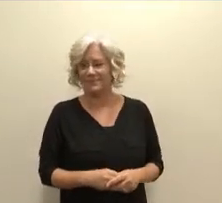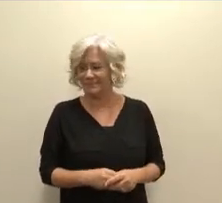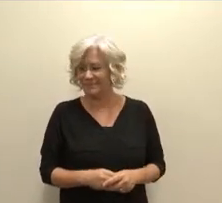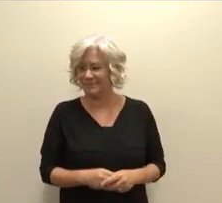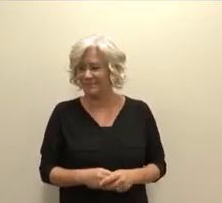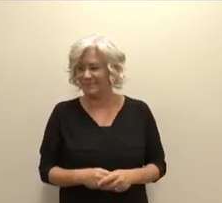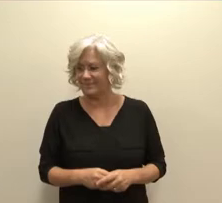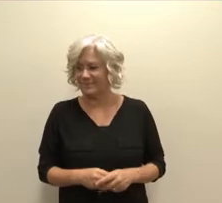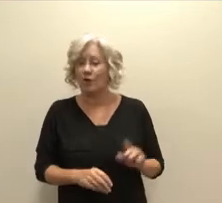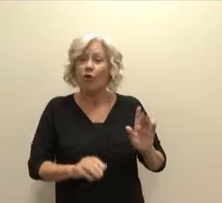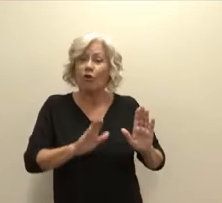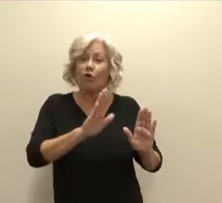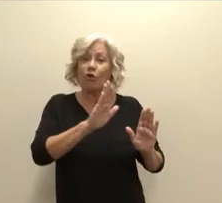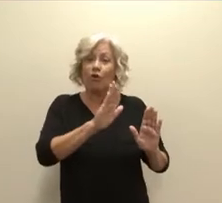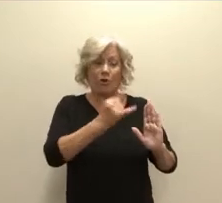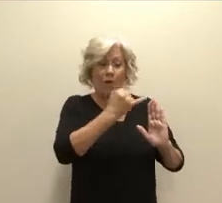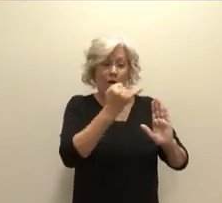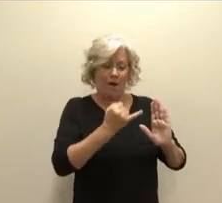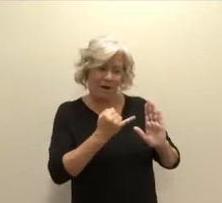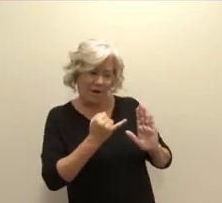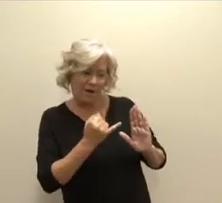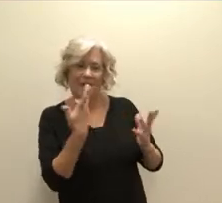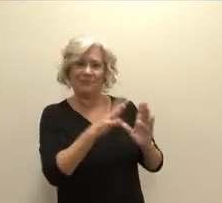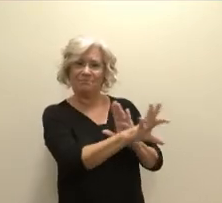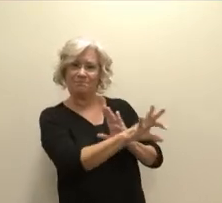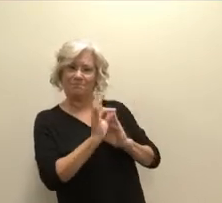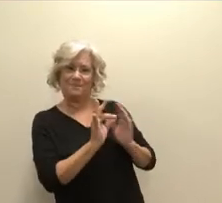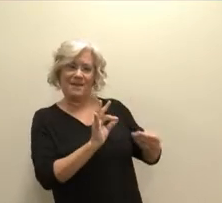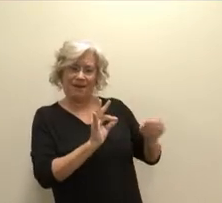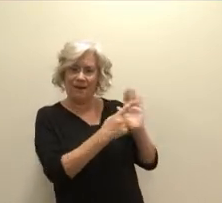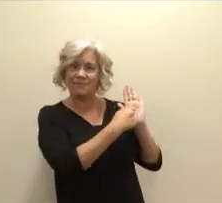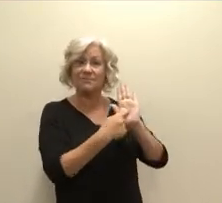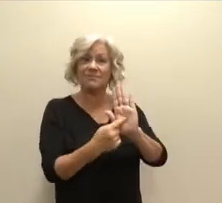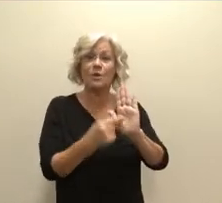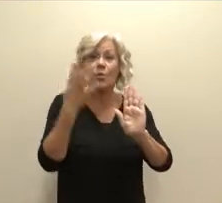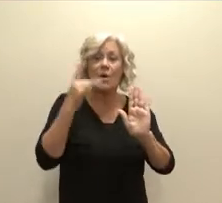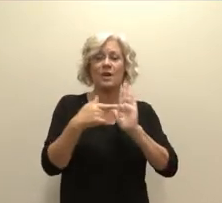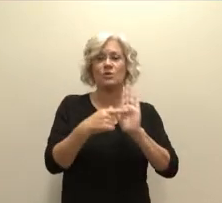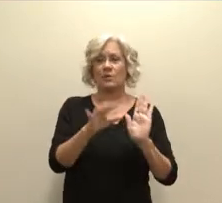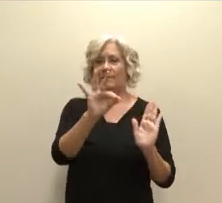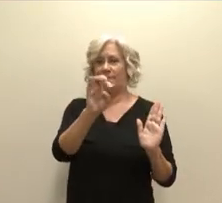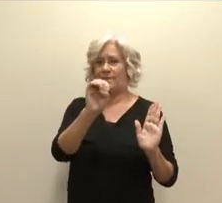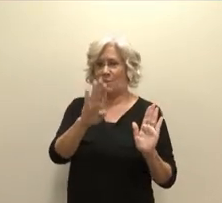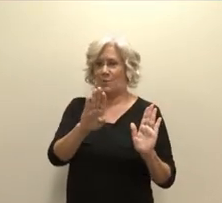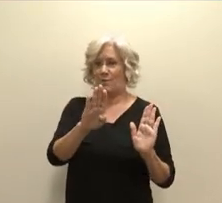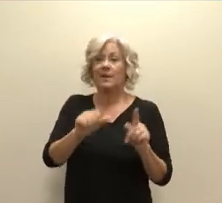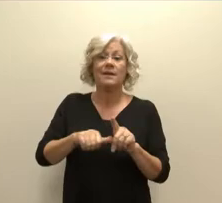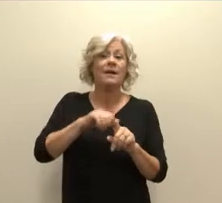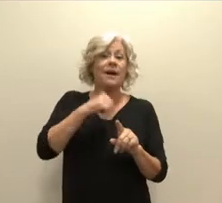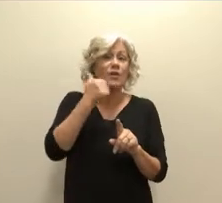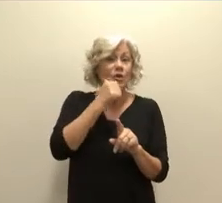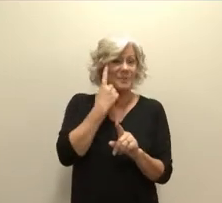Galilea's touching artwork was selected to highlight February in the Chains calendar.